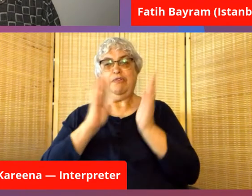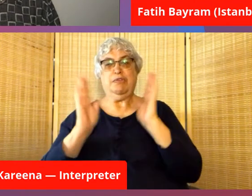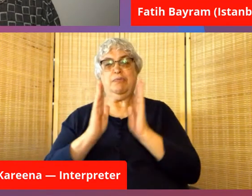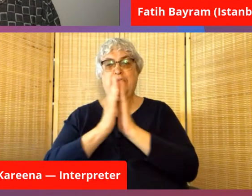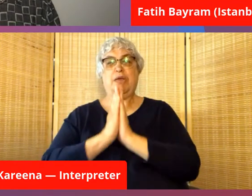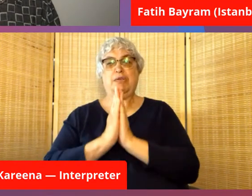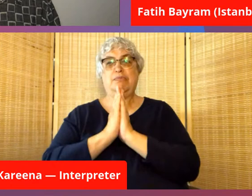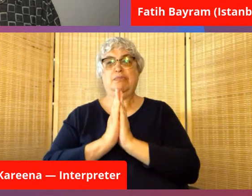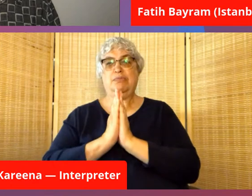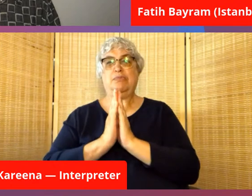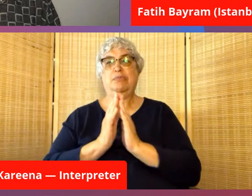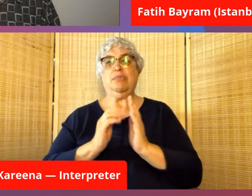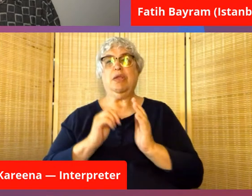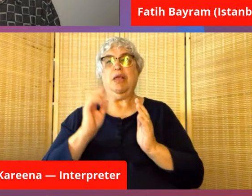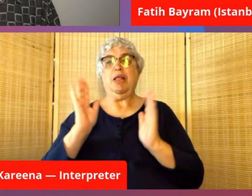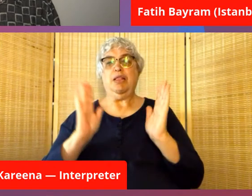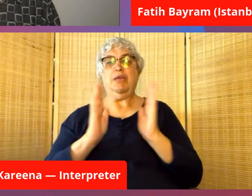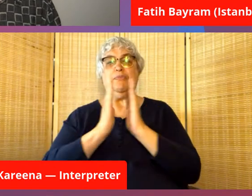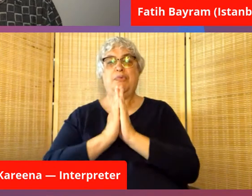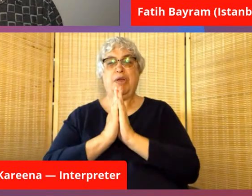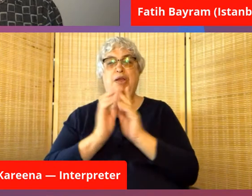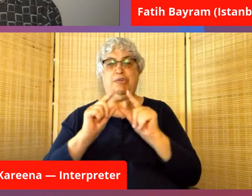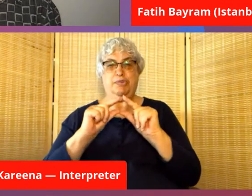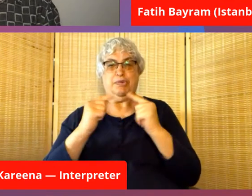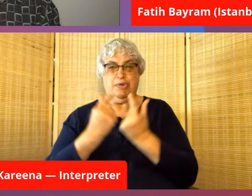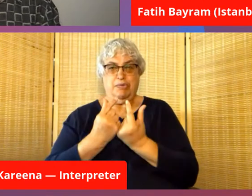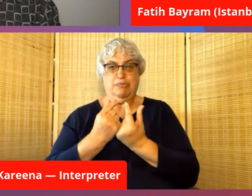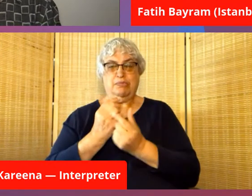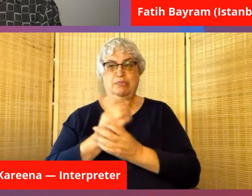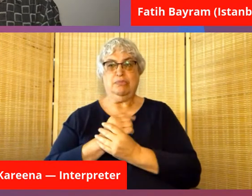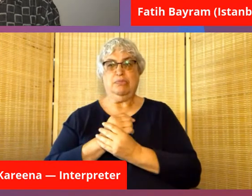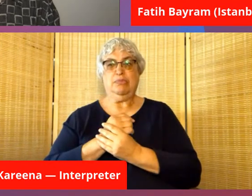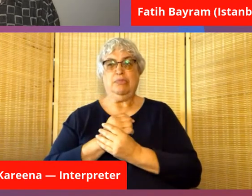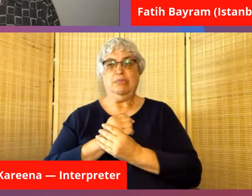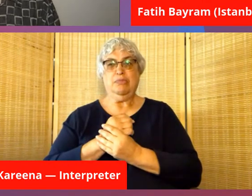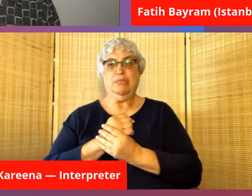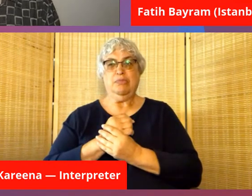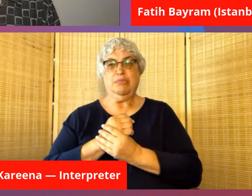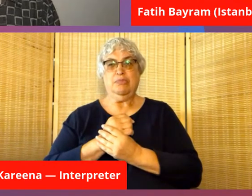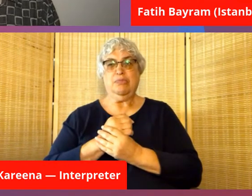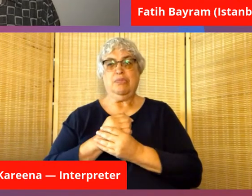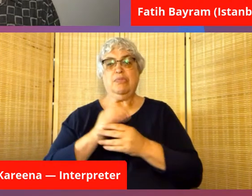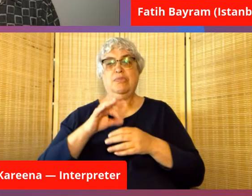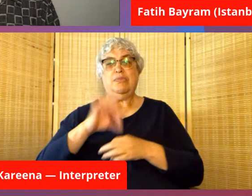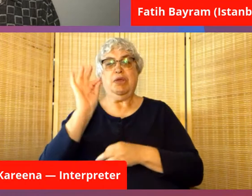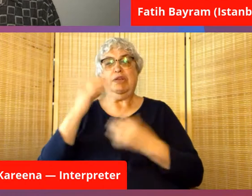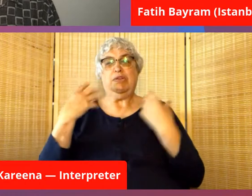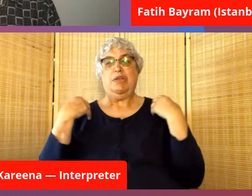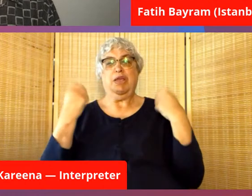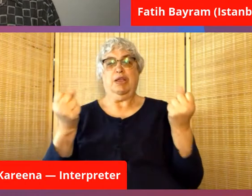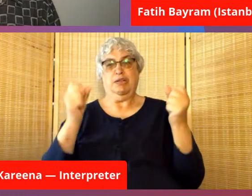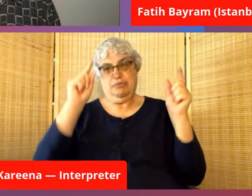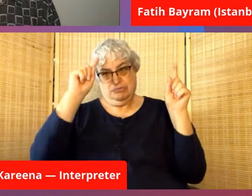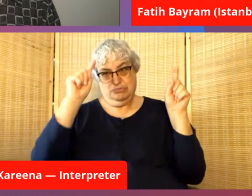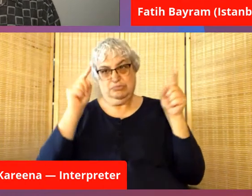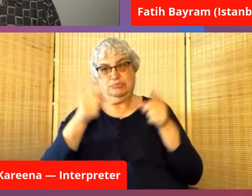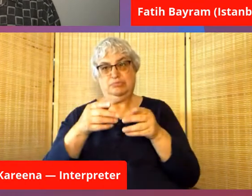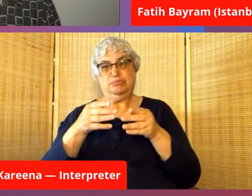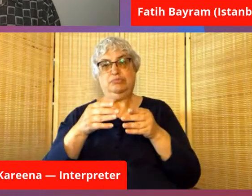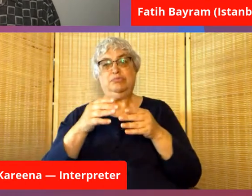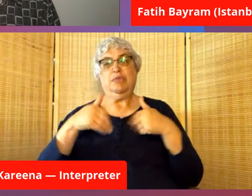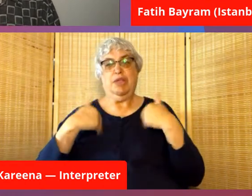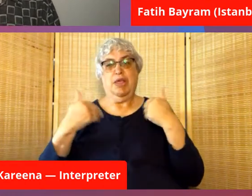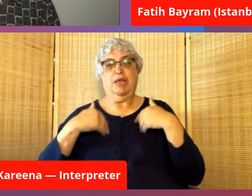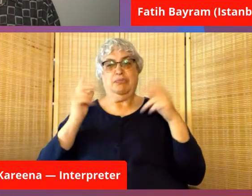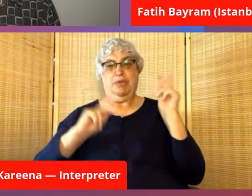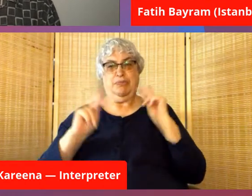it Little Prayers Group. This was an attempt of spiritual healing, targeting mainly the wounds of young